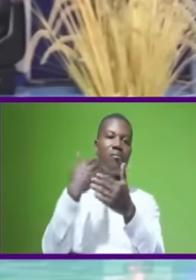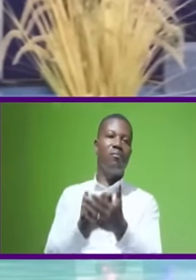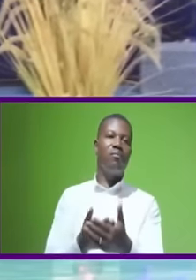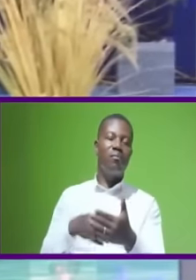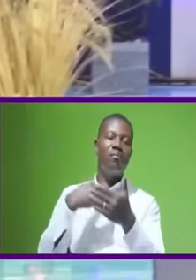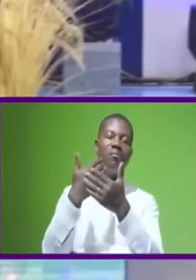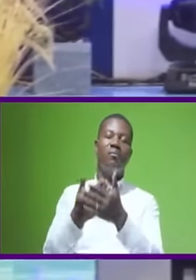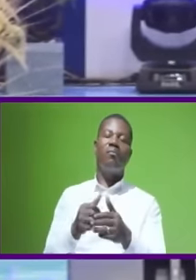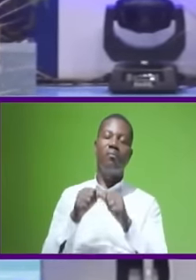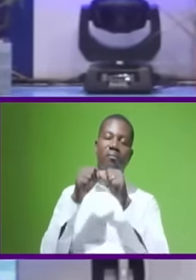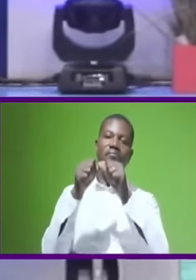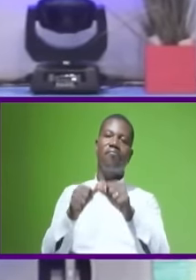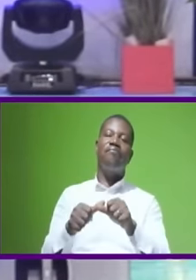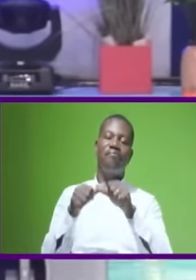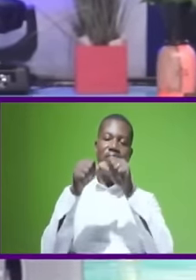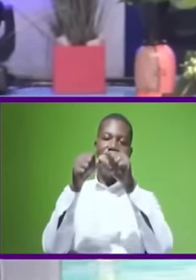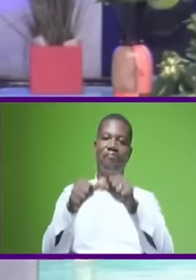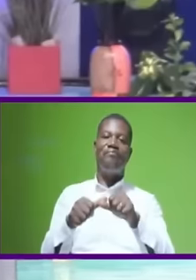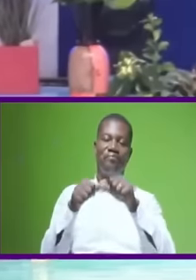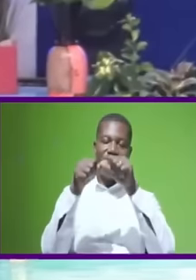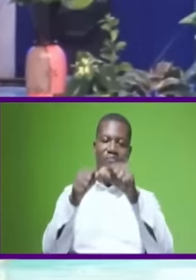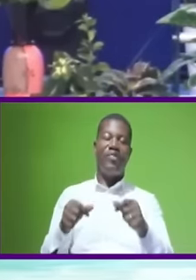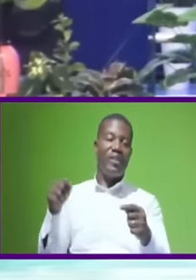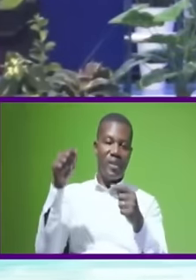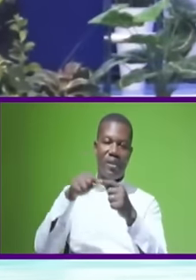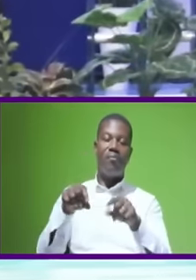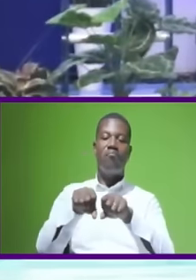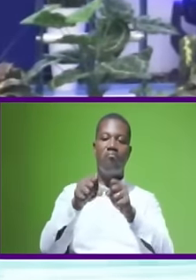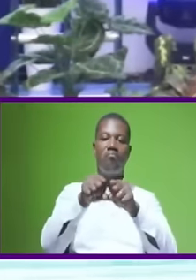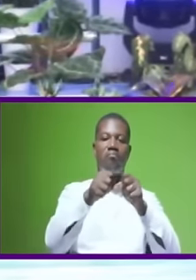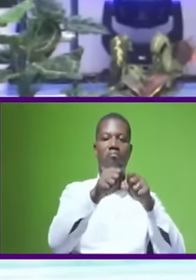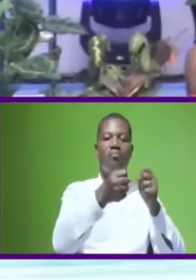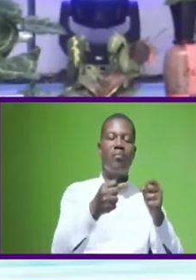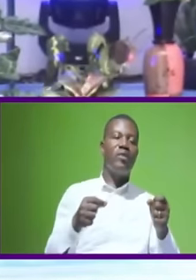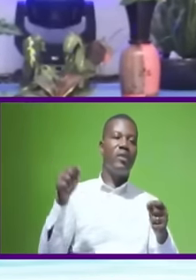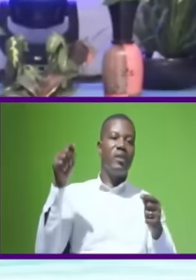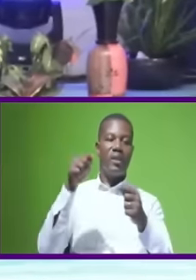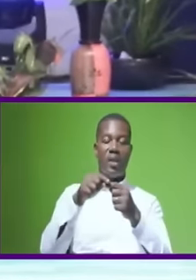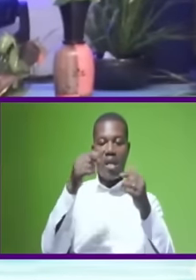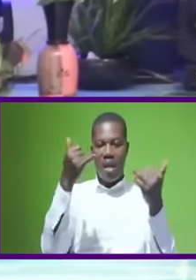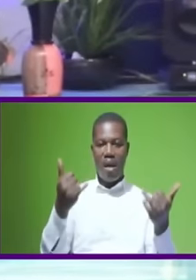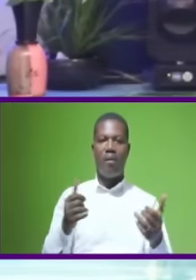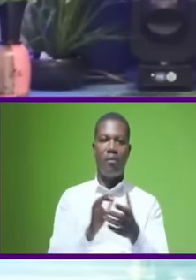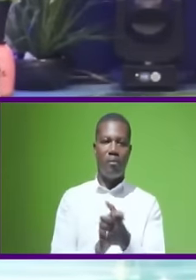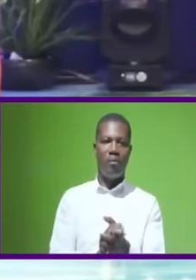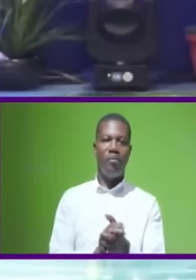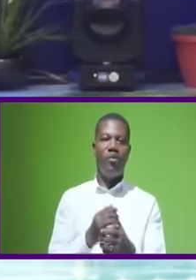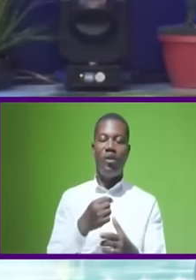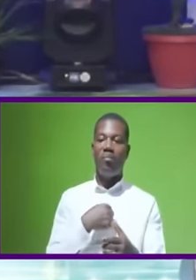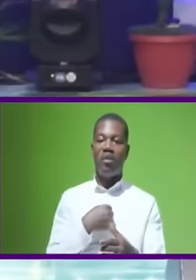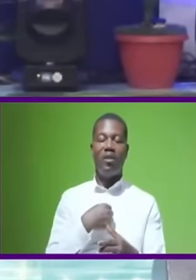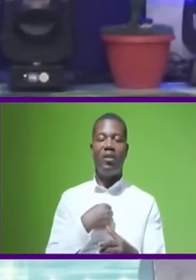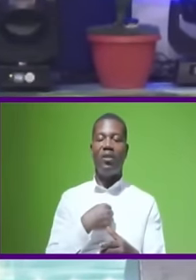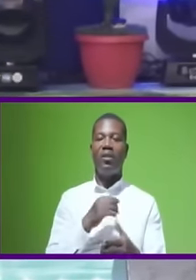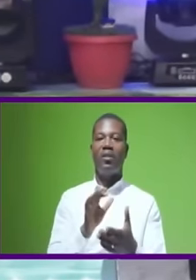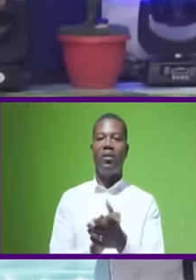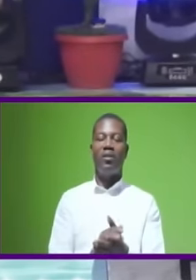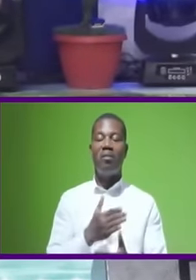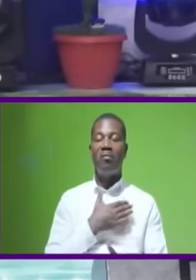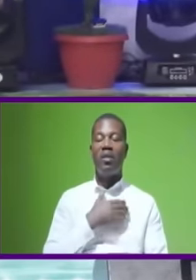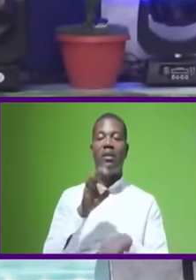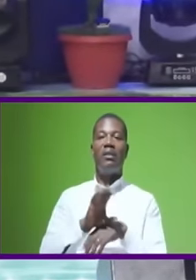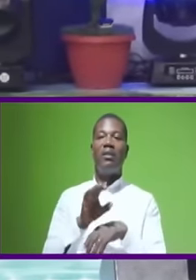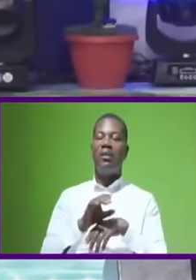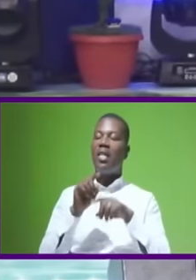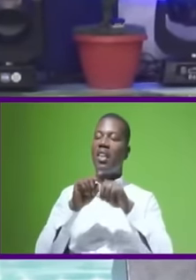started. And it is from that time to now that breakaway has done or continued up to